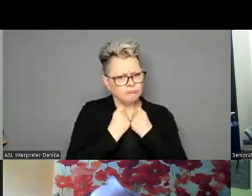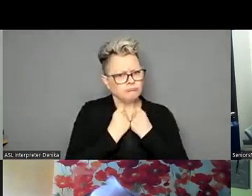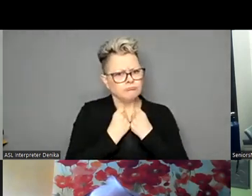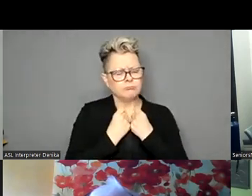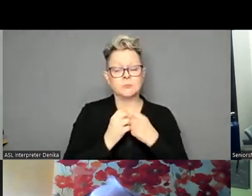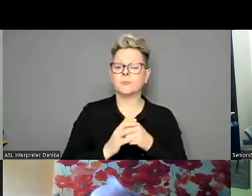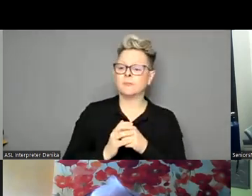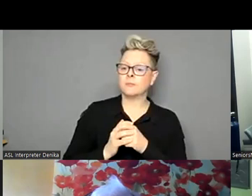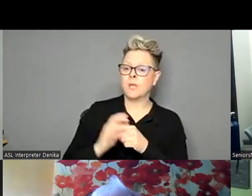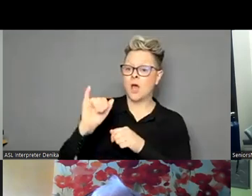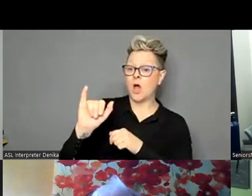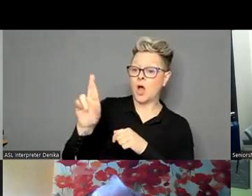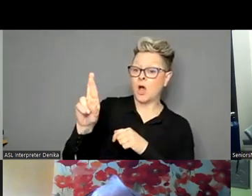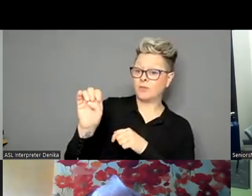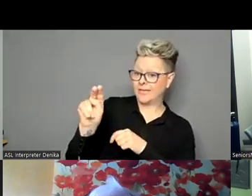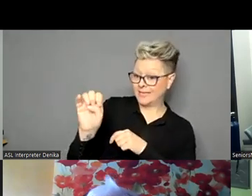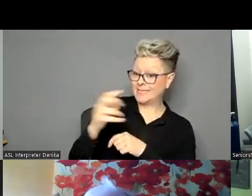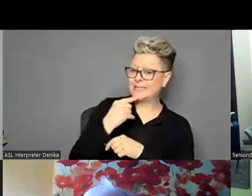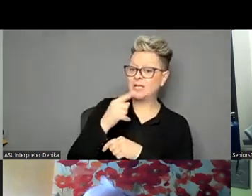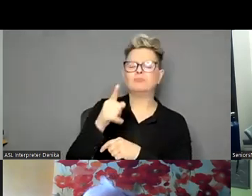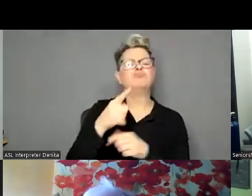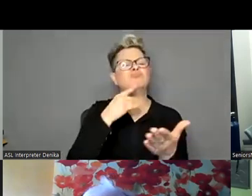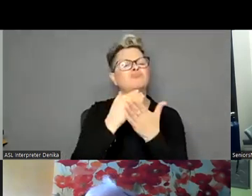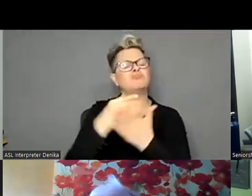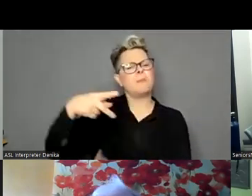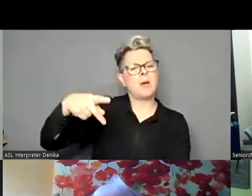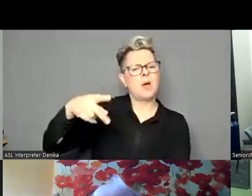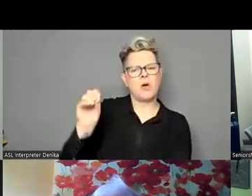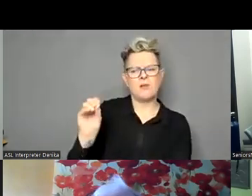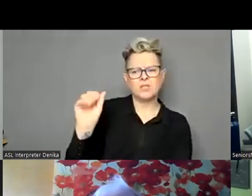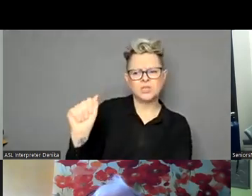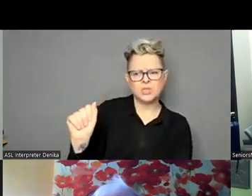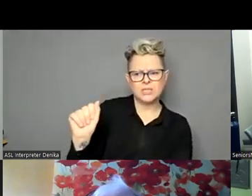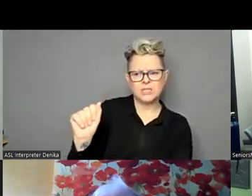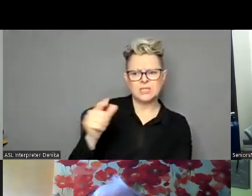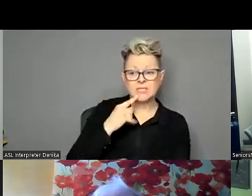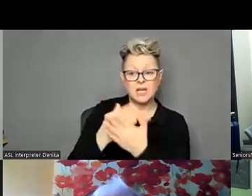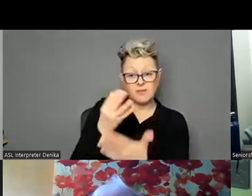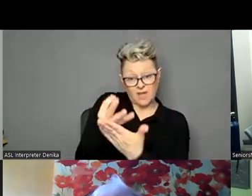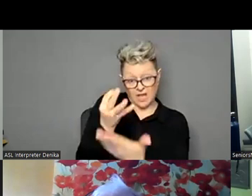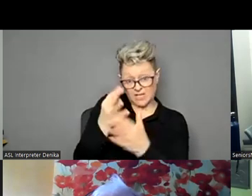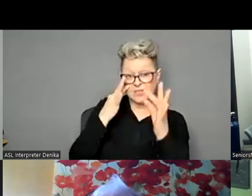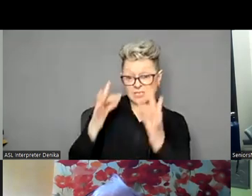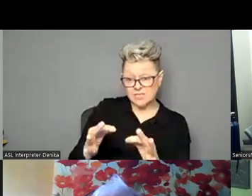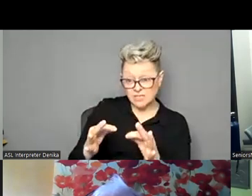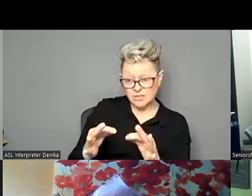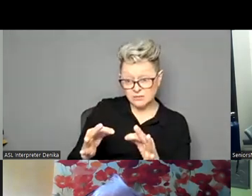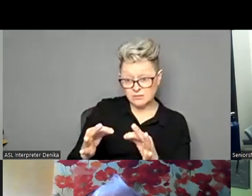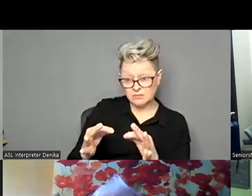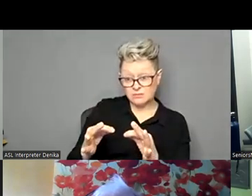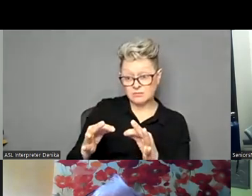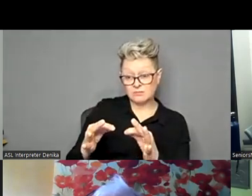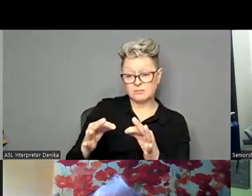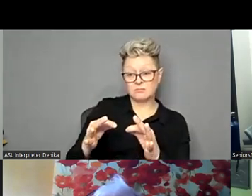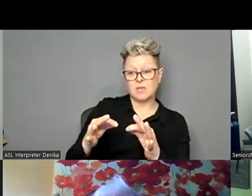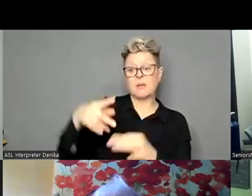And Irene, you asked, when you talk about the power of attorney, you're referring mostly to financial decisions, property for sure. Does power of